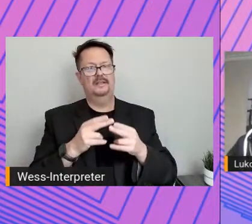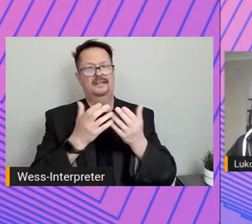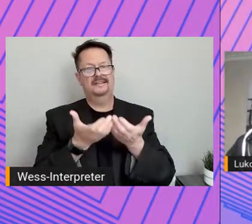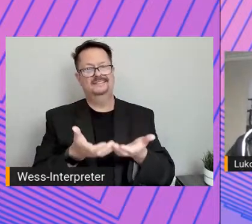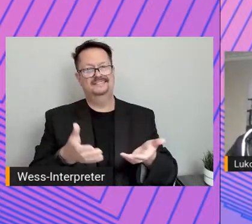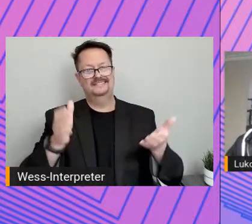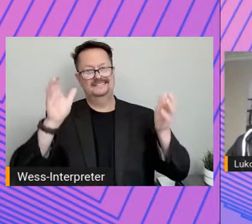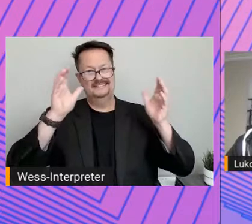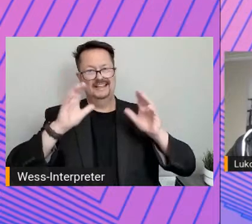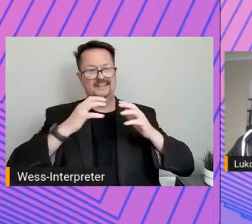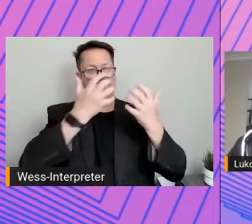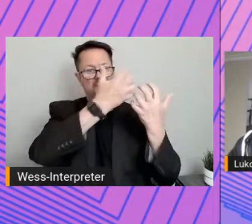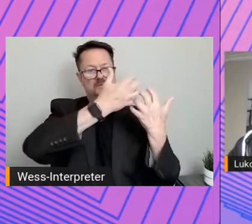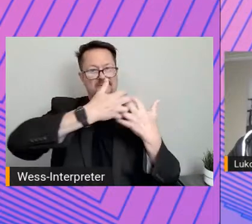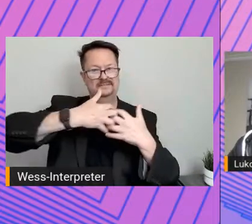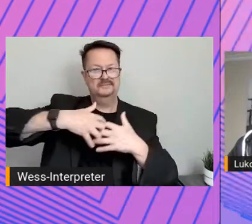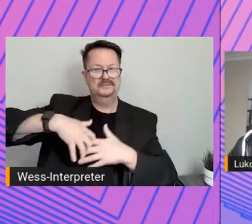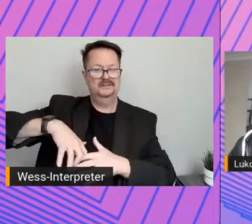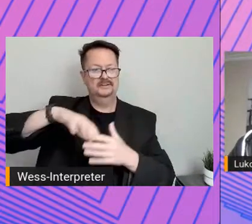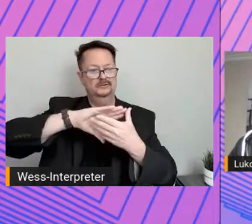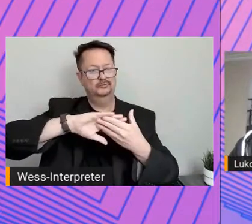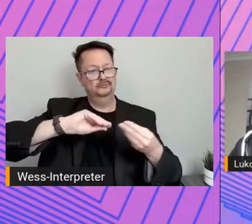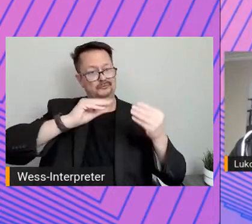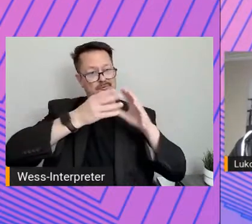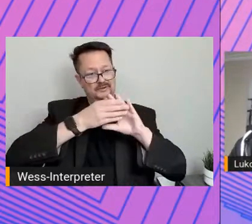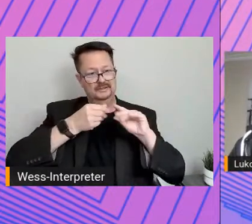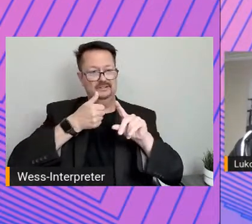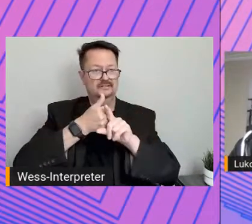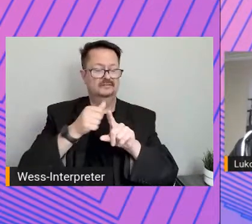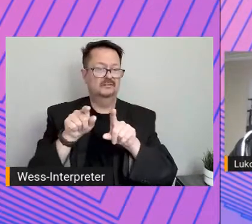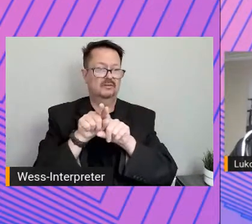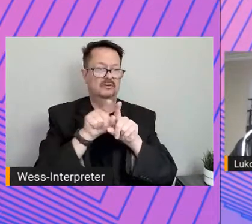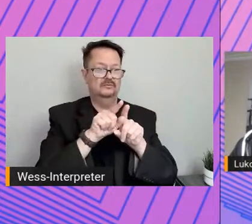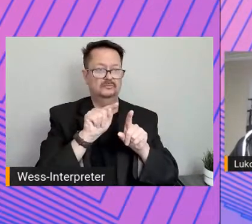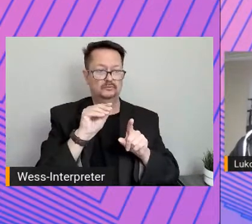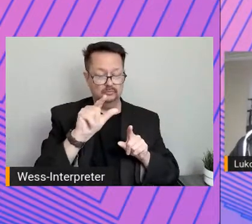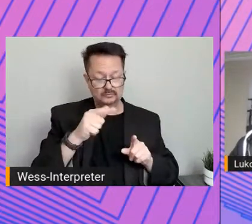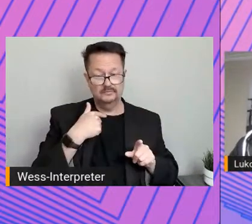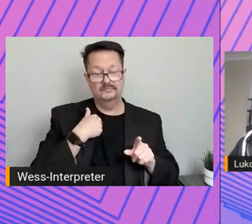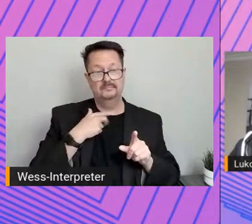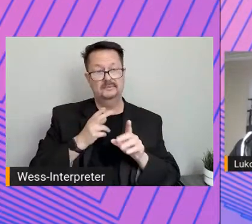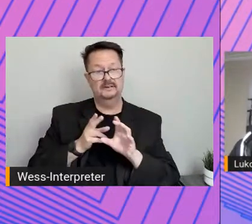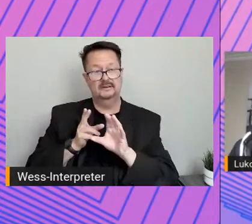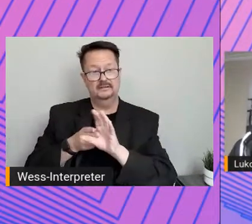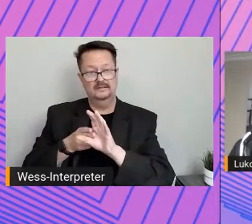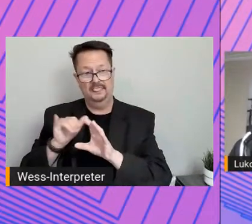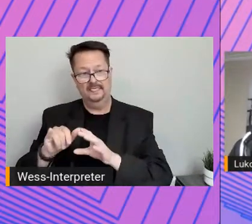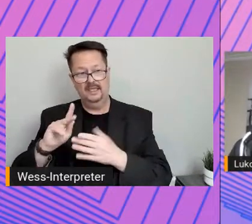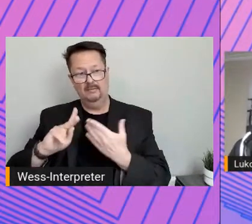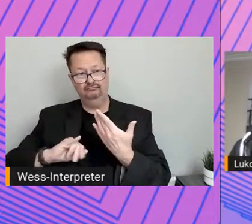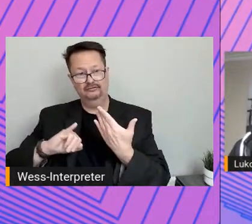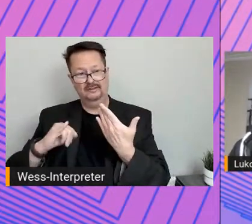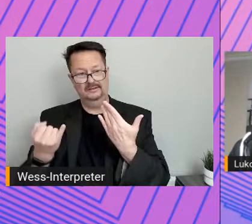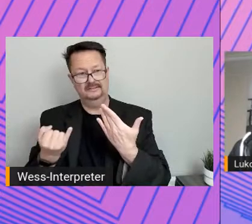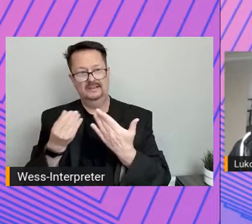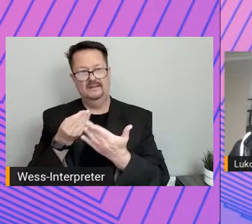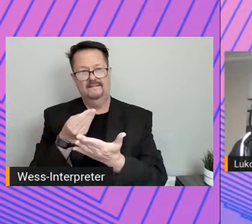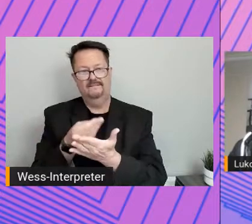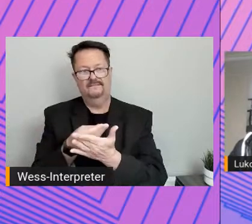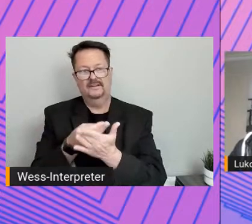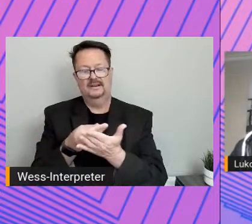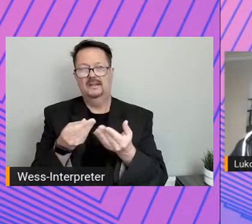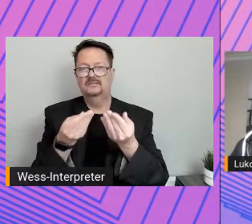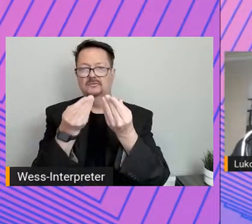also a container orchestration tool. The project that I was on was essentially a financial solution